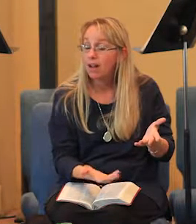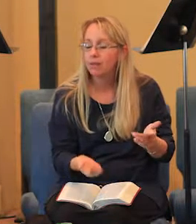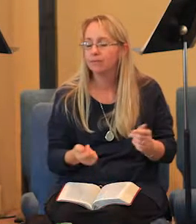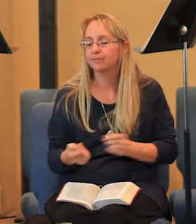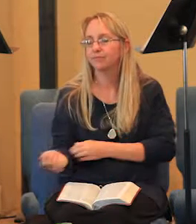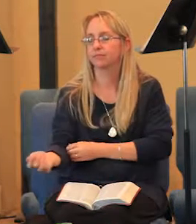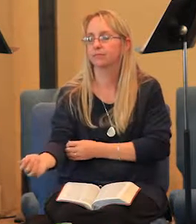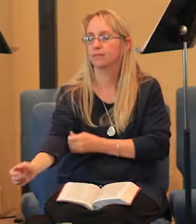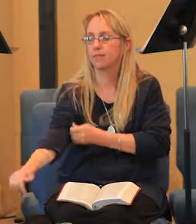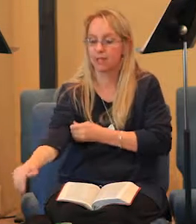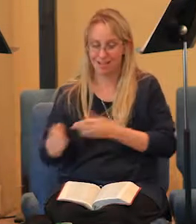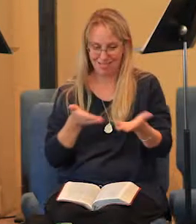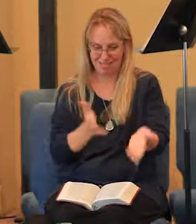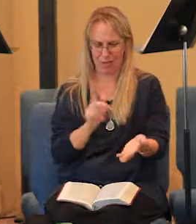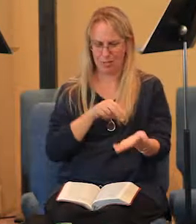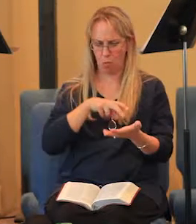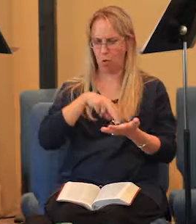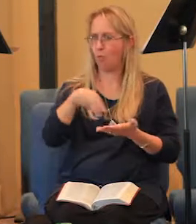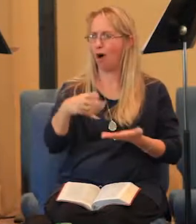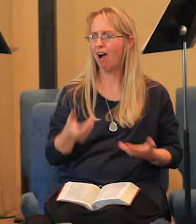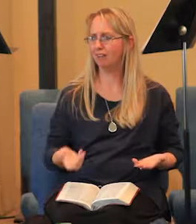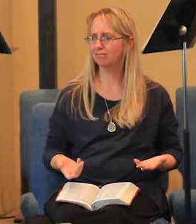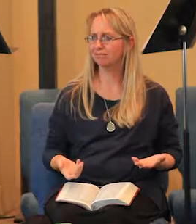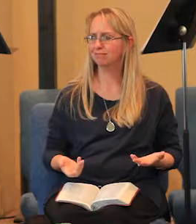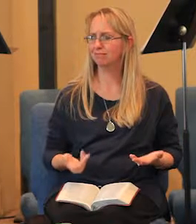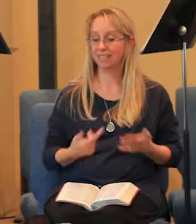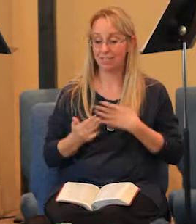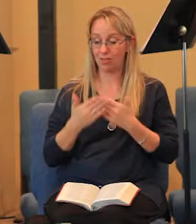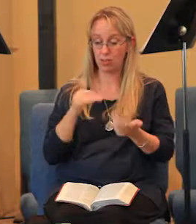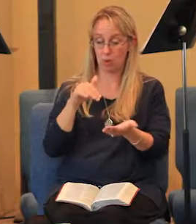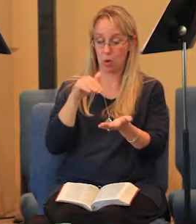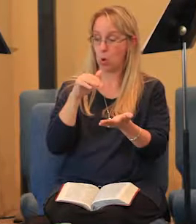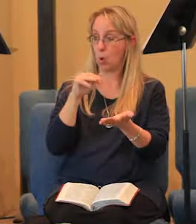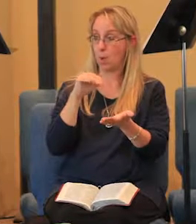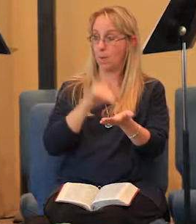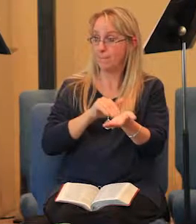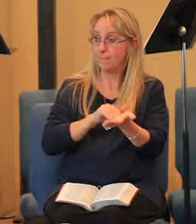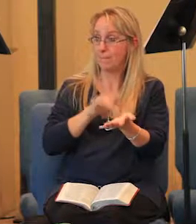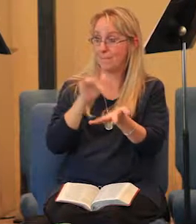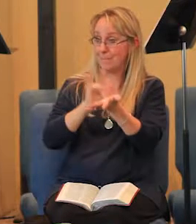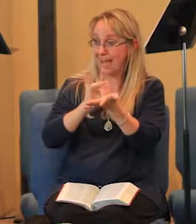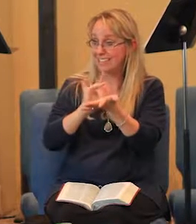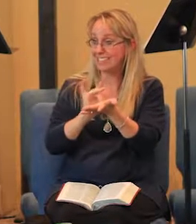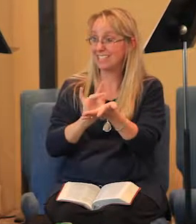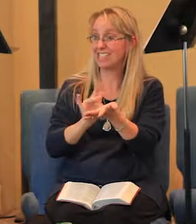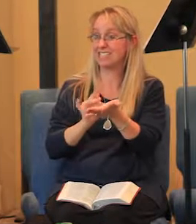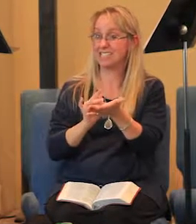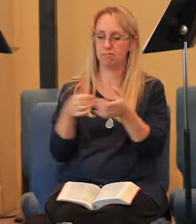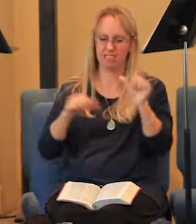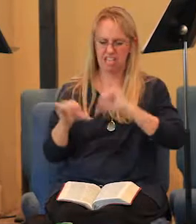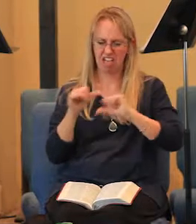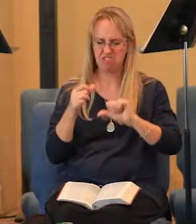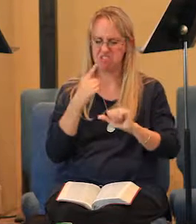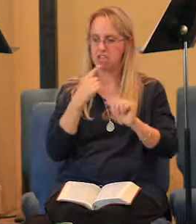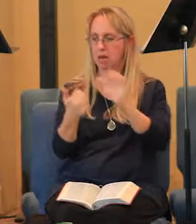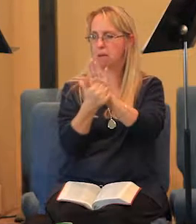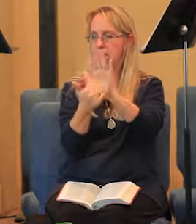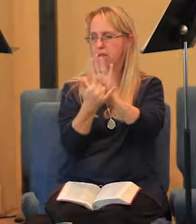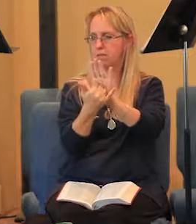of allowing someone to walk, even though medicine and science said he